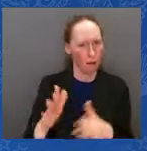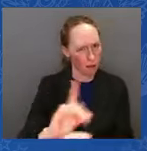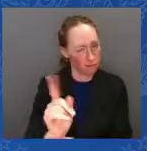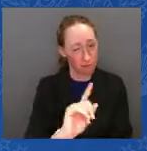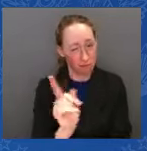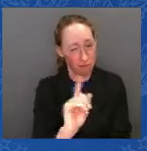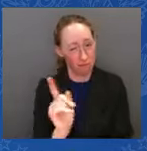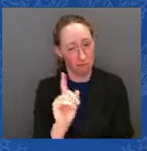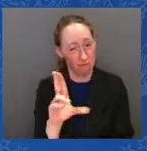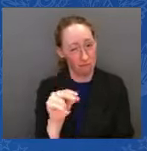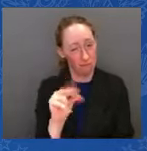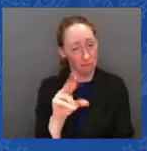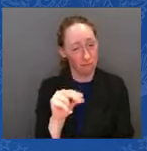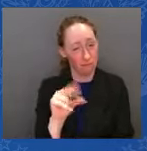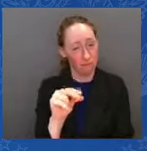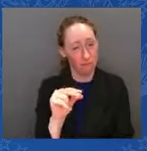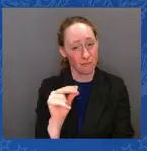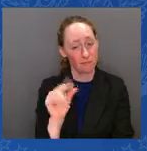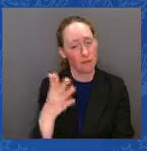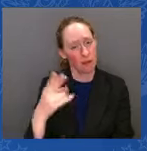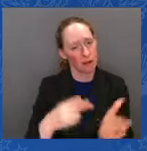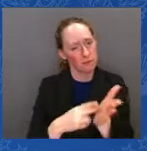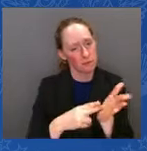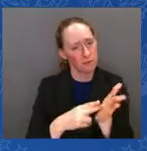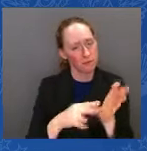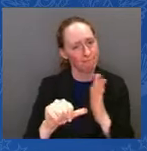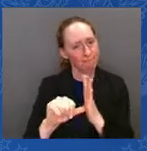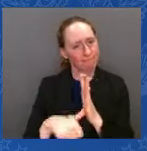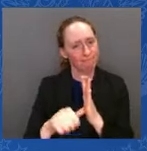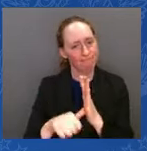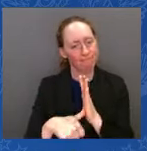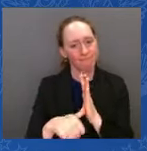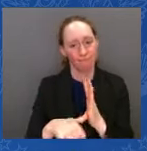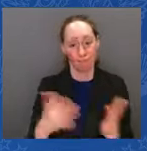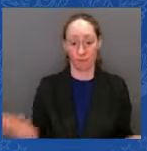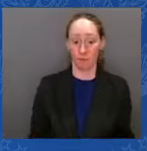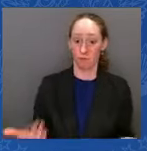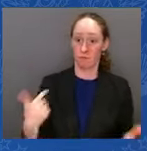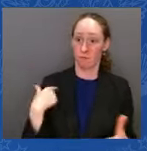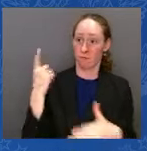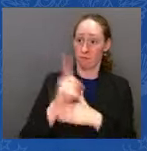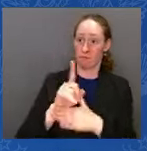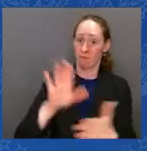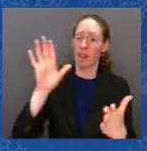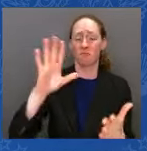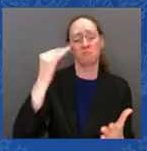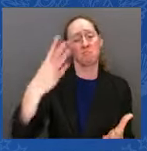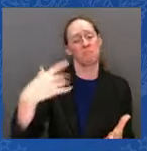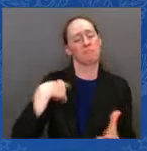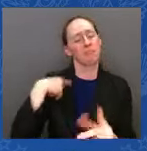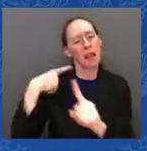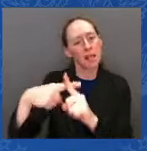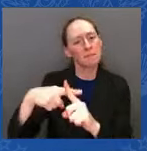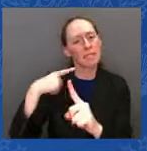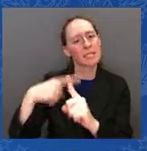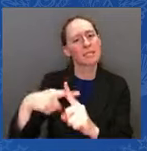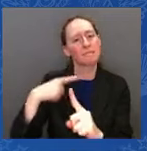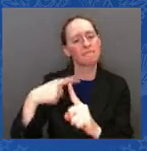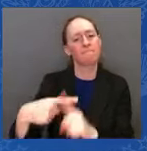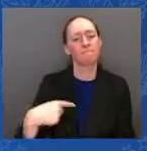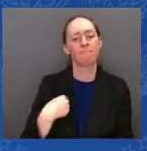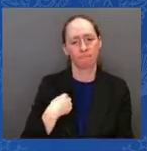can honestly say, as I stand here today, I've never been more optimistic about America's future than I am this very day. We just